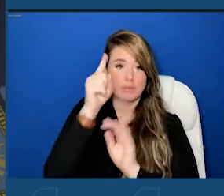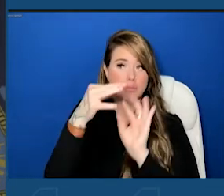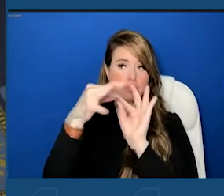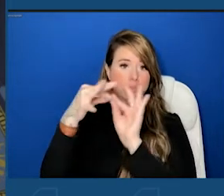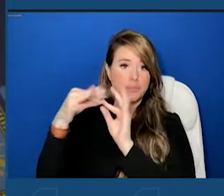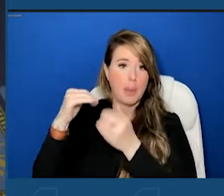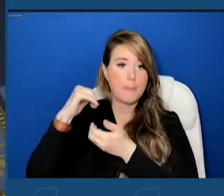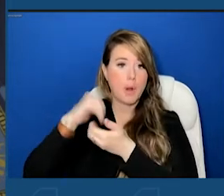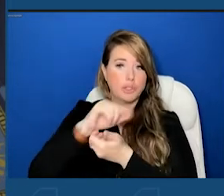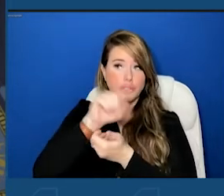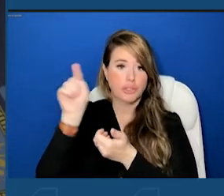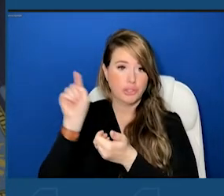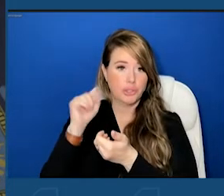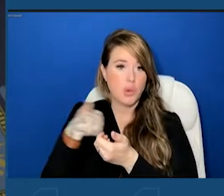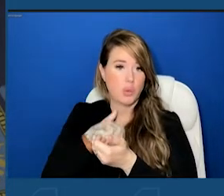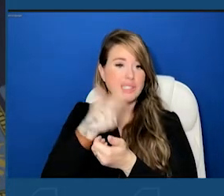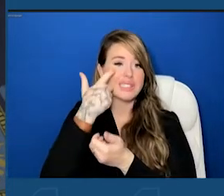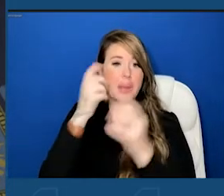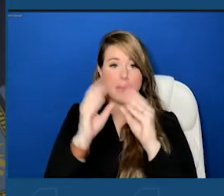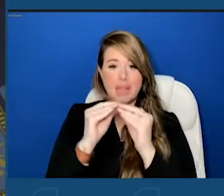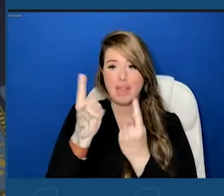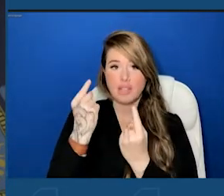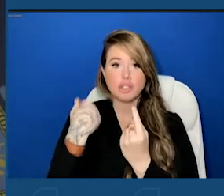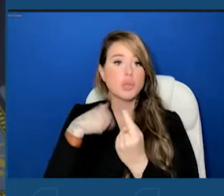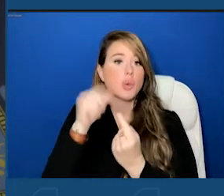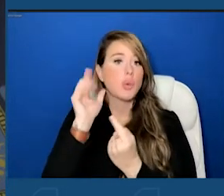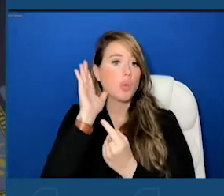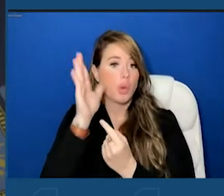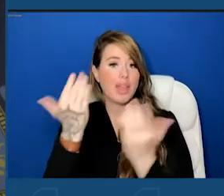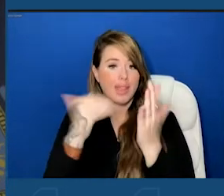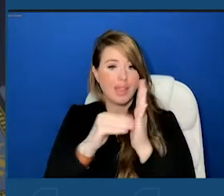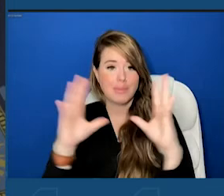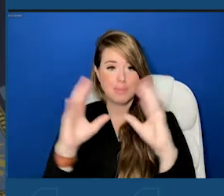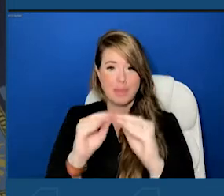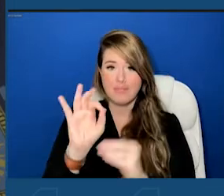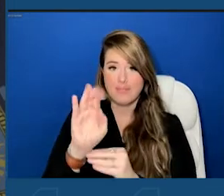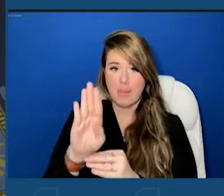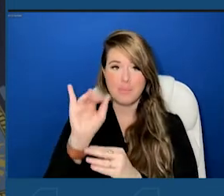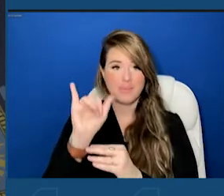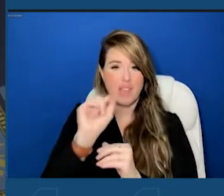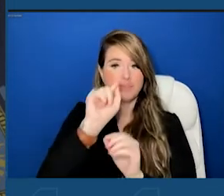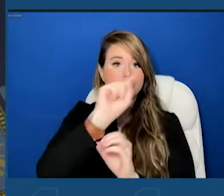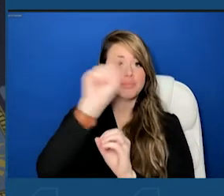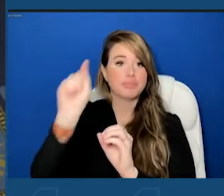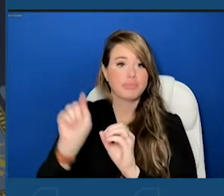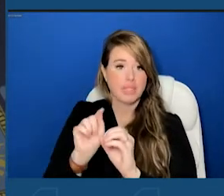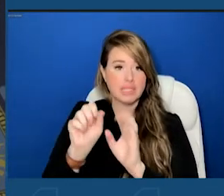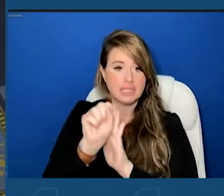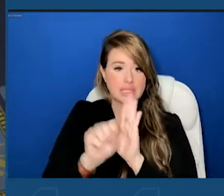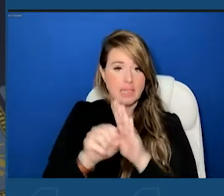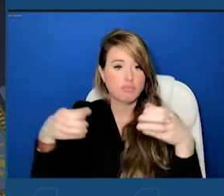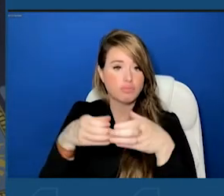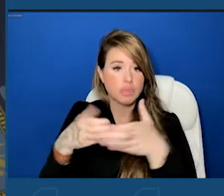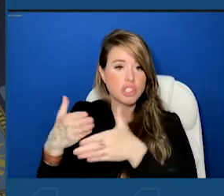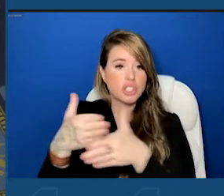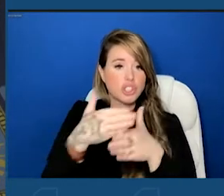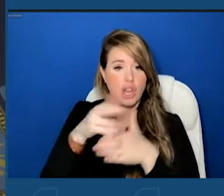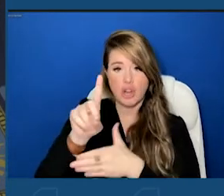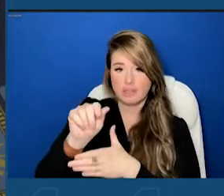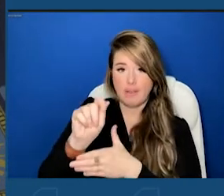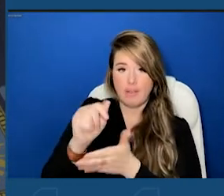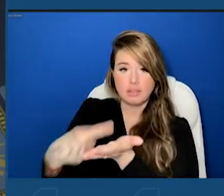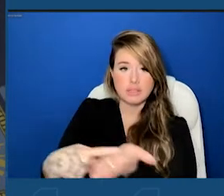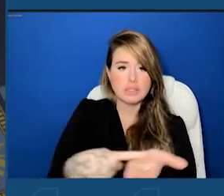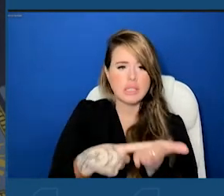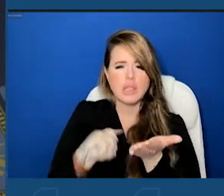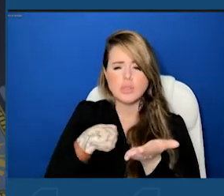launched it a year ago, and they'll meet again in February. They meet regularly, where they share data. We're talking about sharing data, but saying, okay, where are the guns